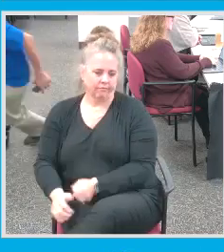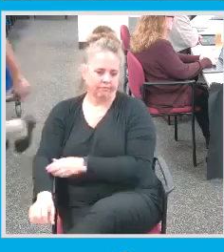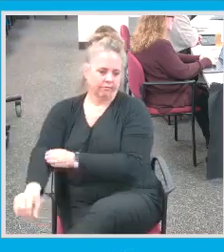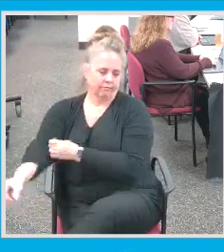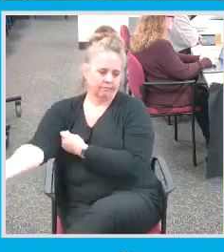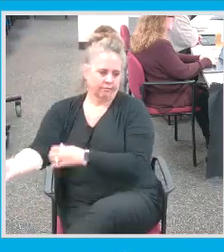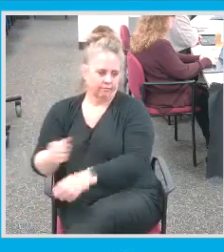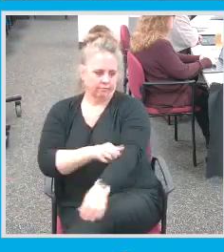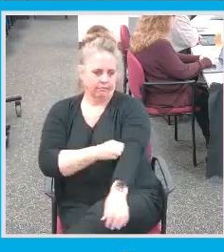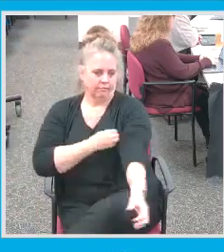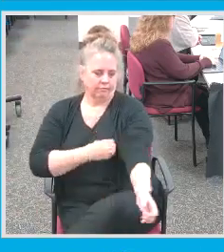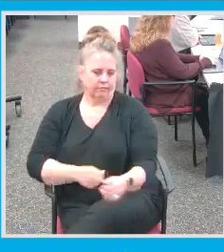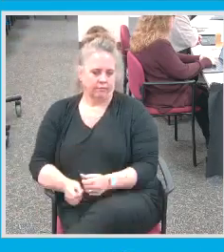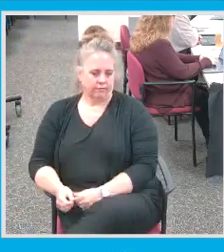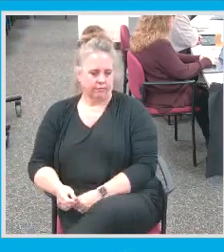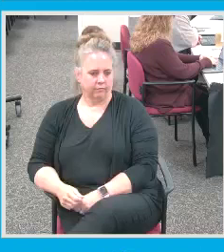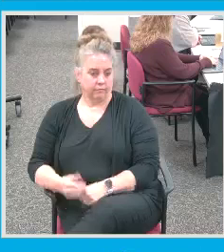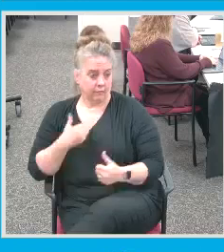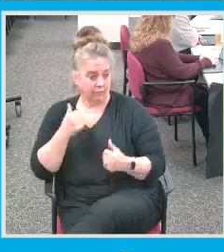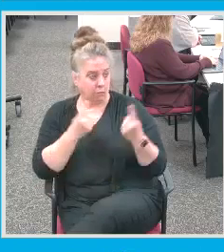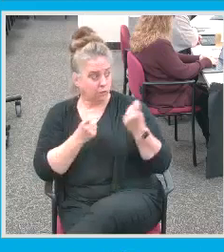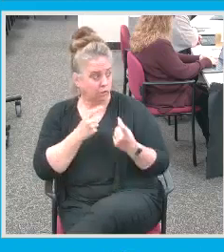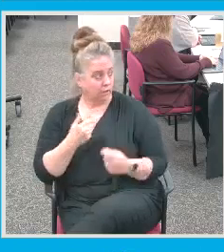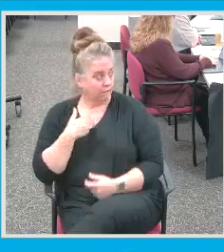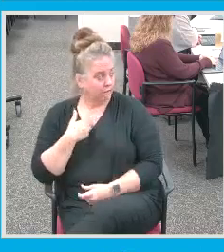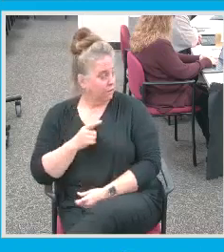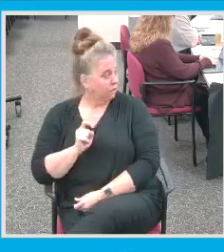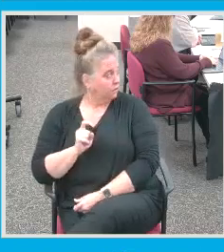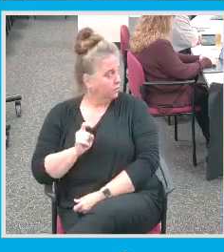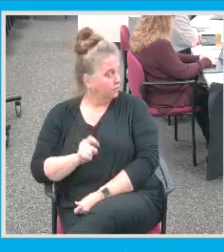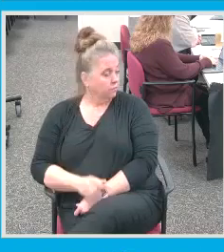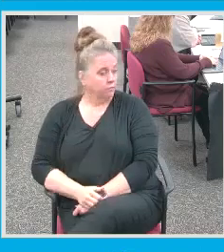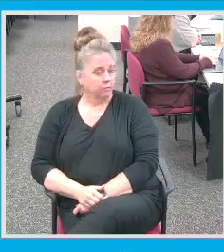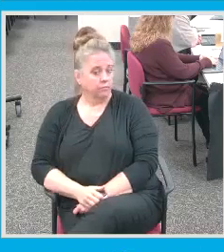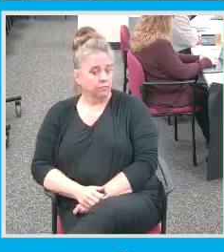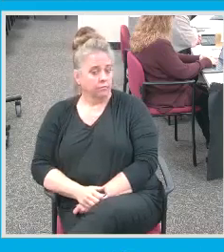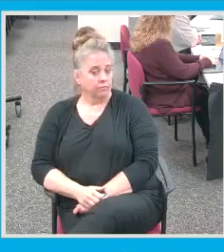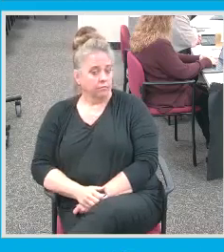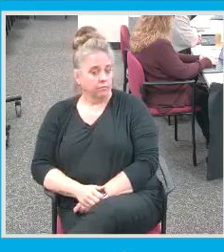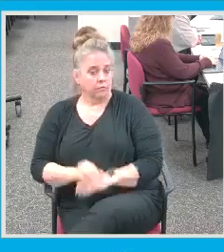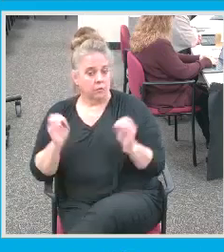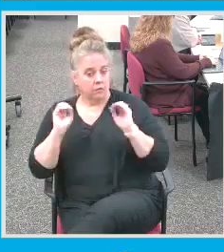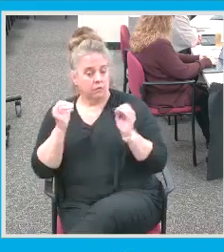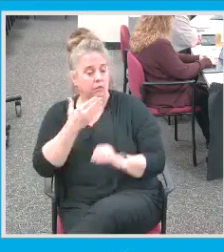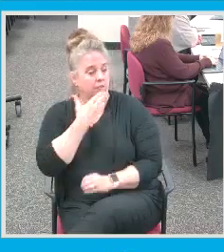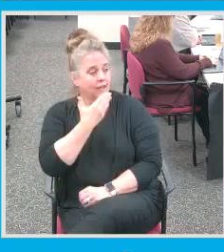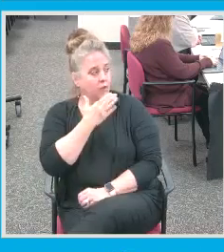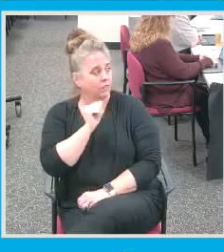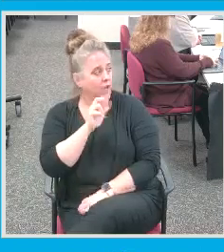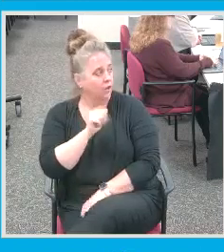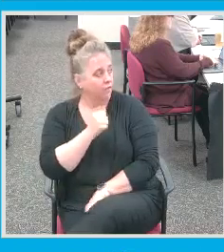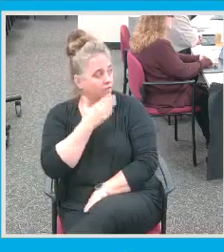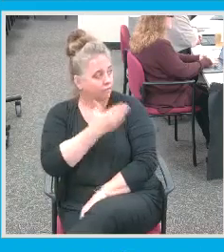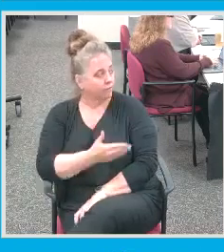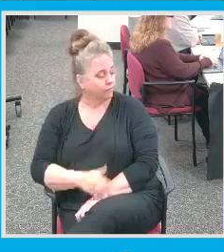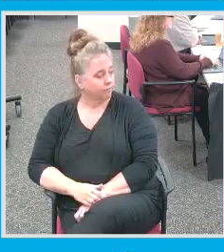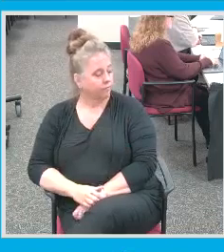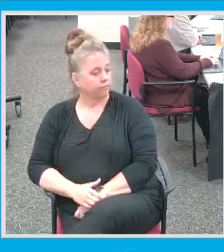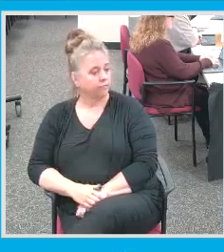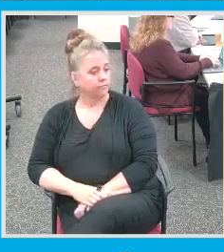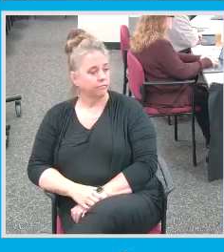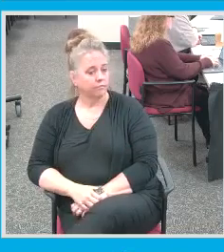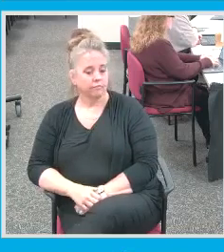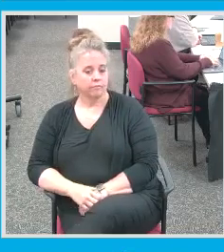Any other questions? Seeing none, thank you. Thank you. Thank you, Kara. We'll move on